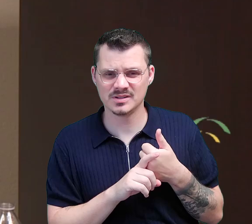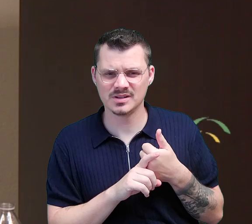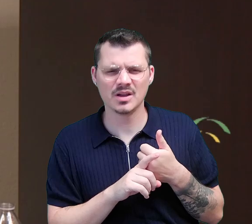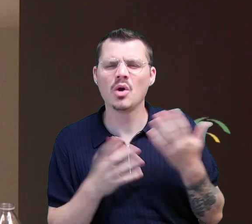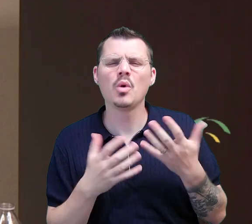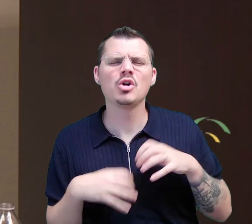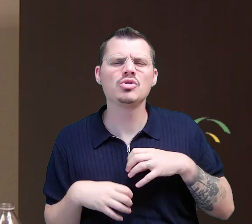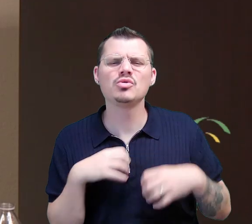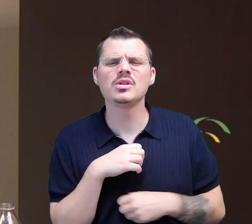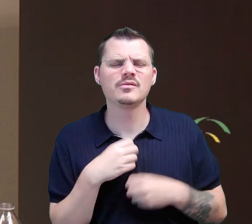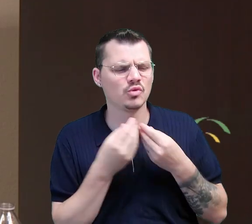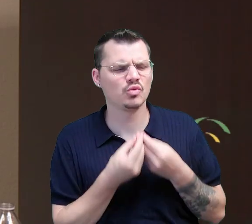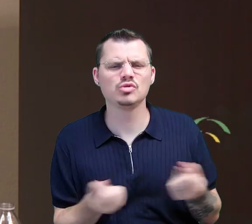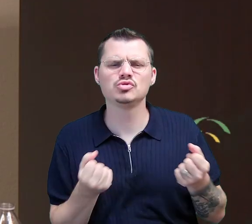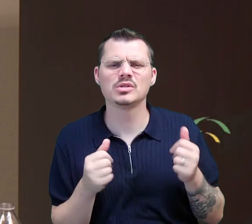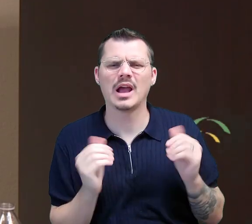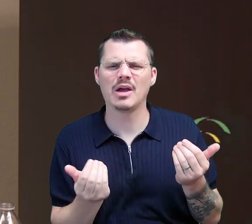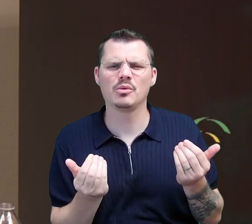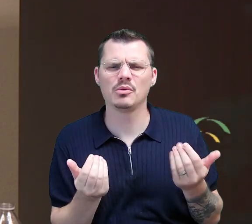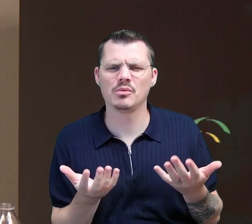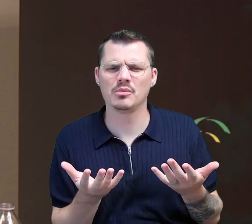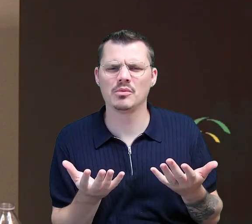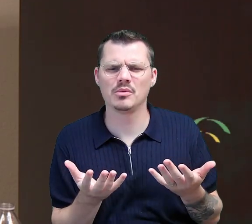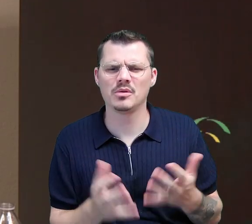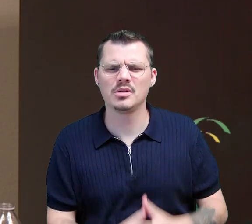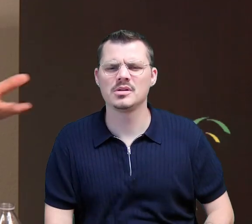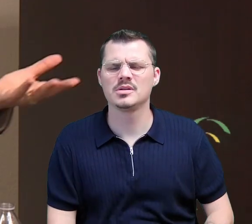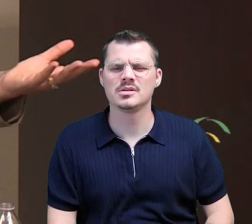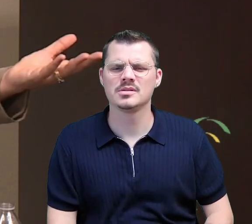what does that do for their grief resolution process?